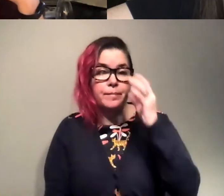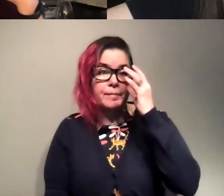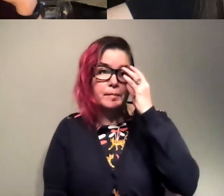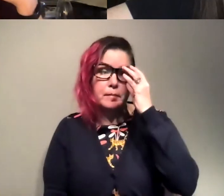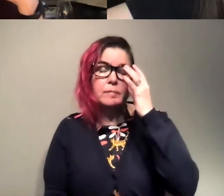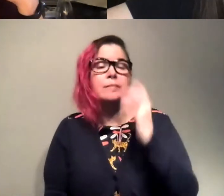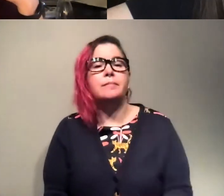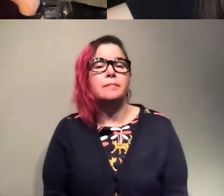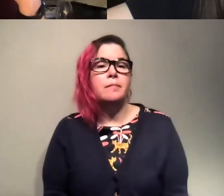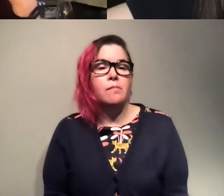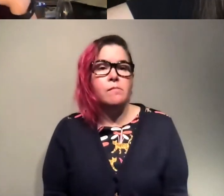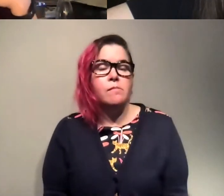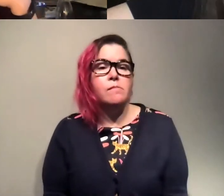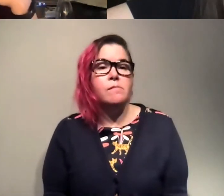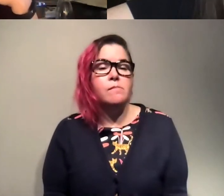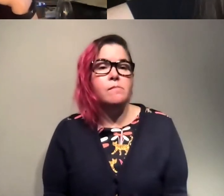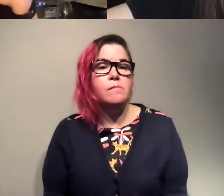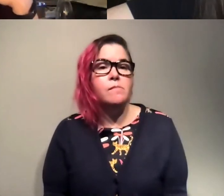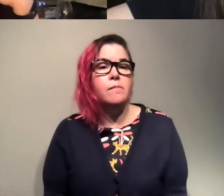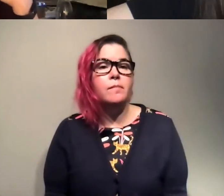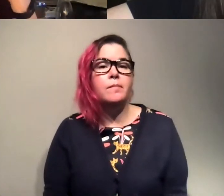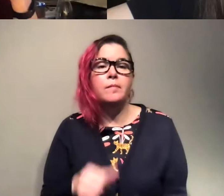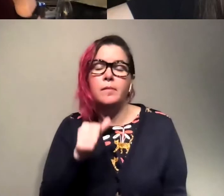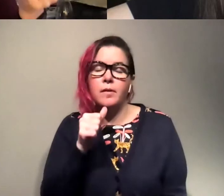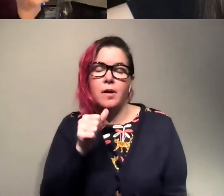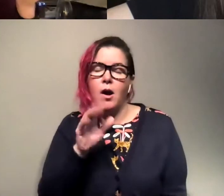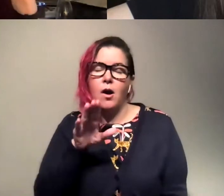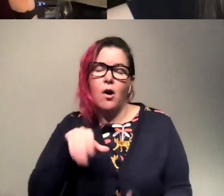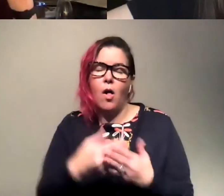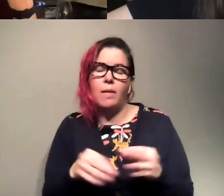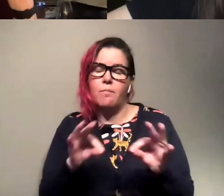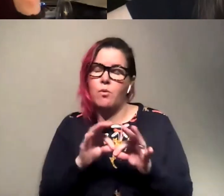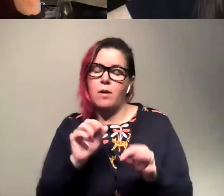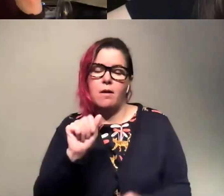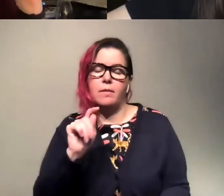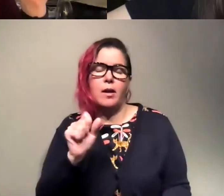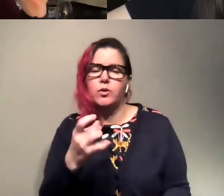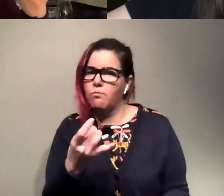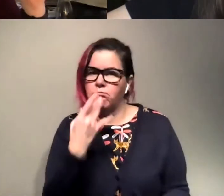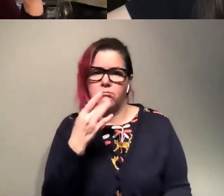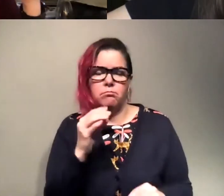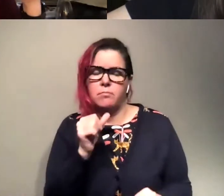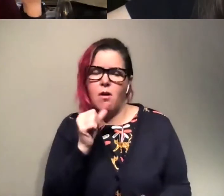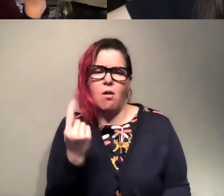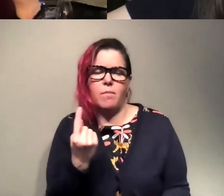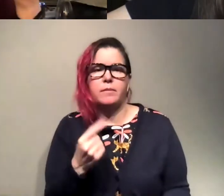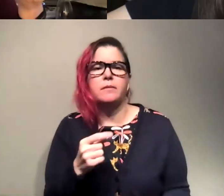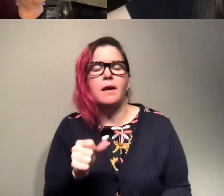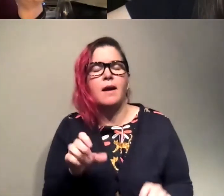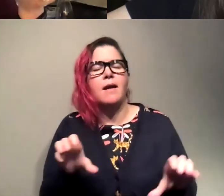all of our important antibiotics are ones that we take orally. So there can be, they can have activity, they can